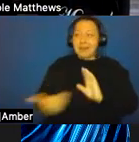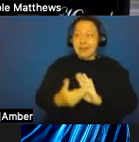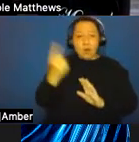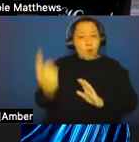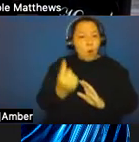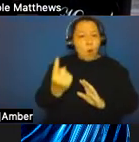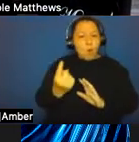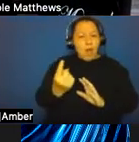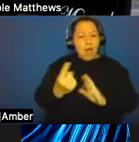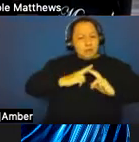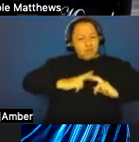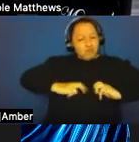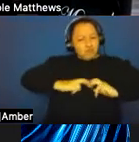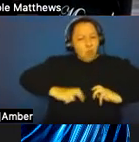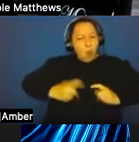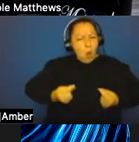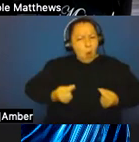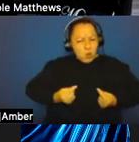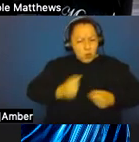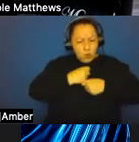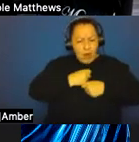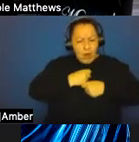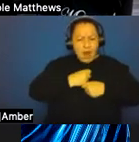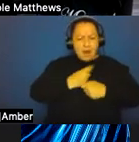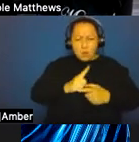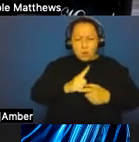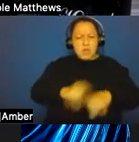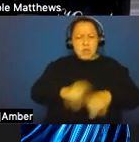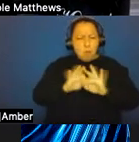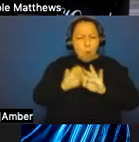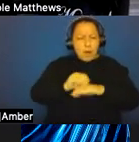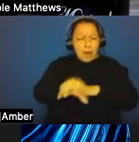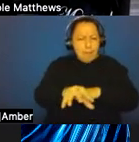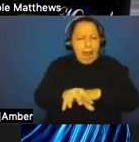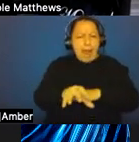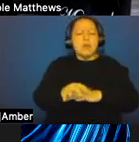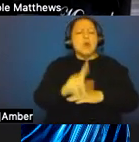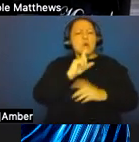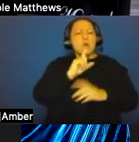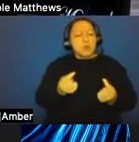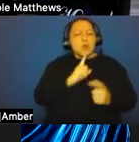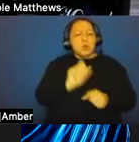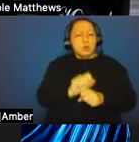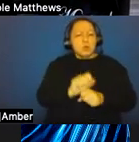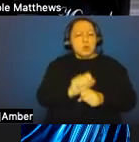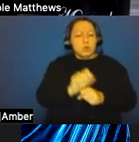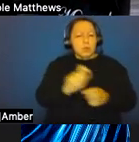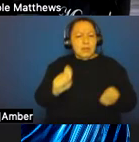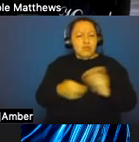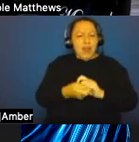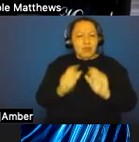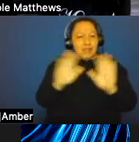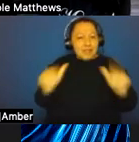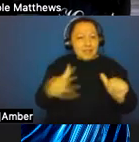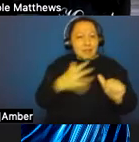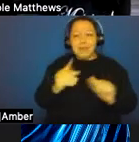create a bigger impact? What are we doing to truly change the systems and the responses so that the